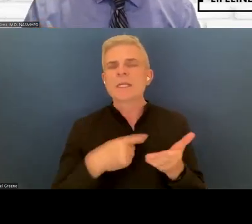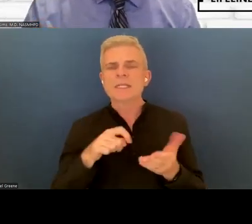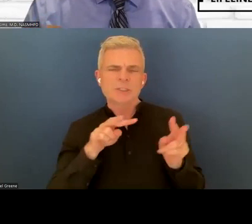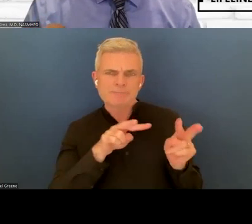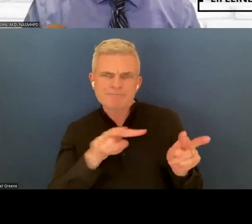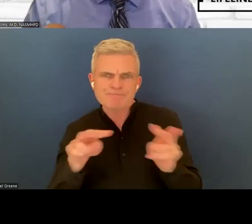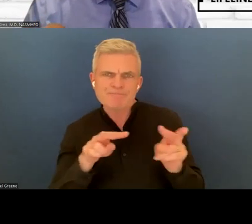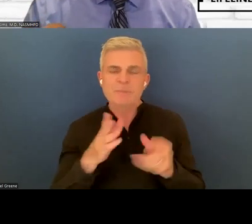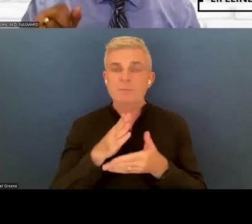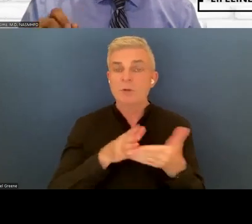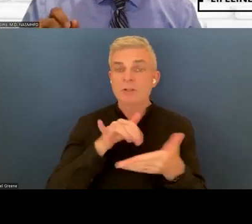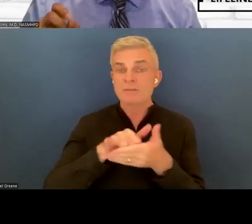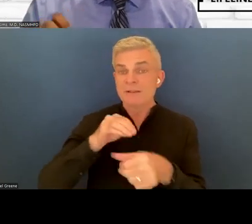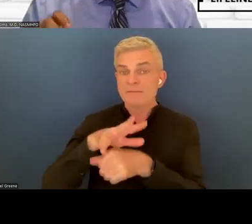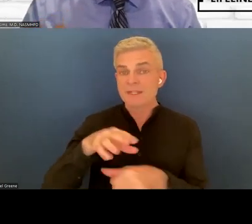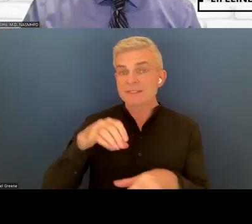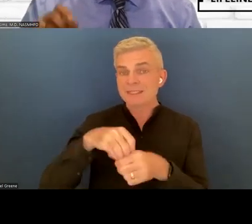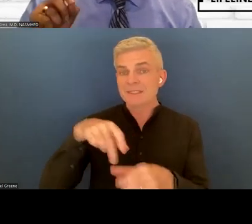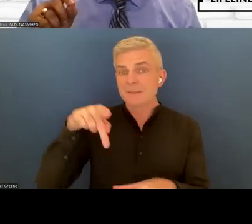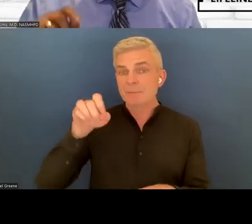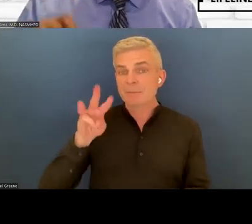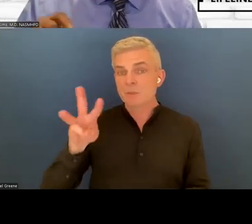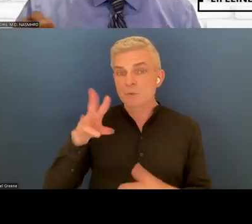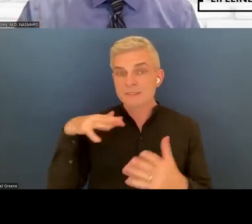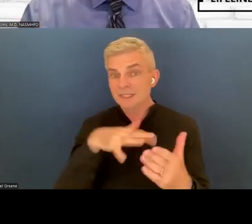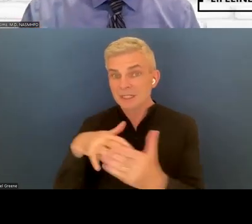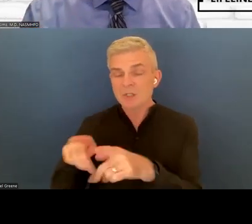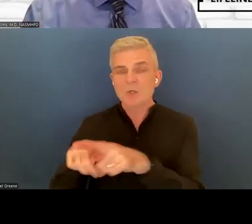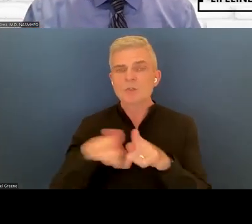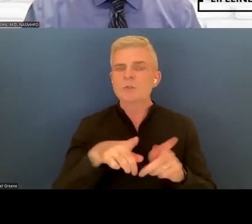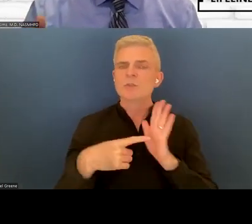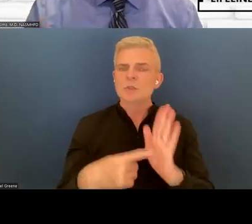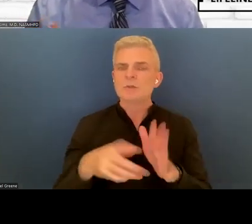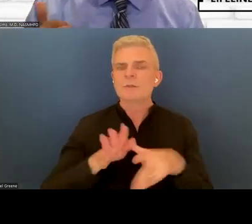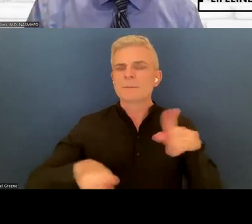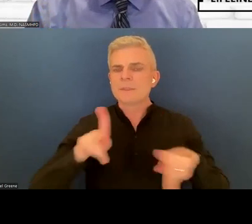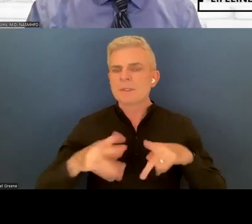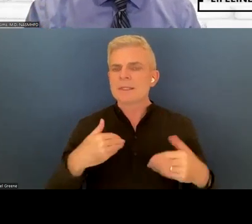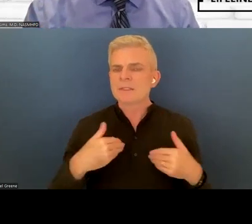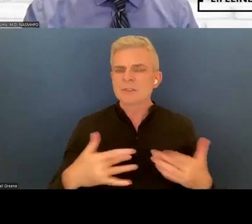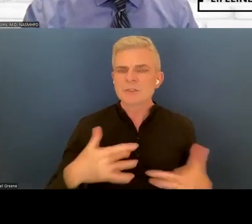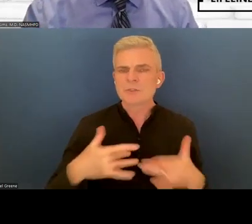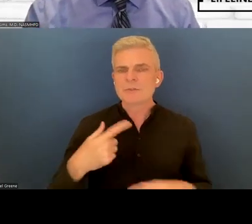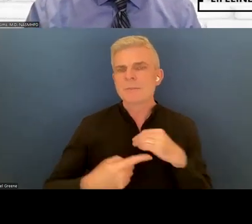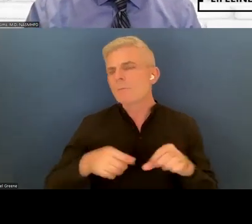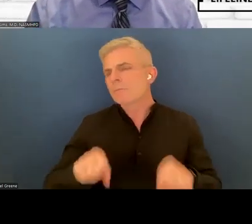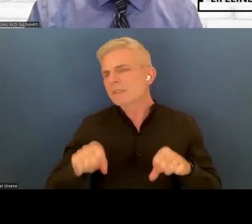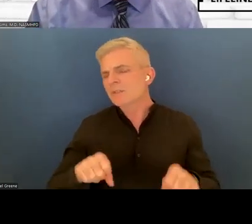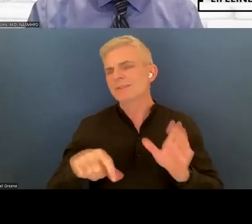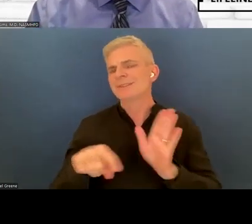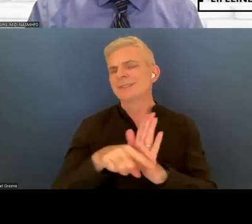of the effects in the Pew study also indicated that people had concerns about potential negative consequences